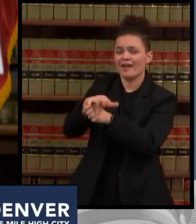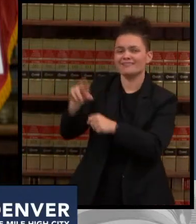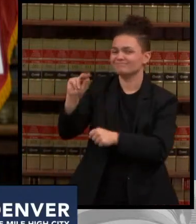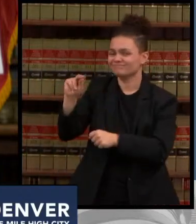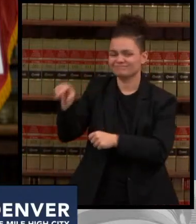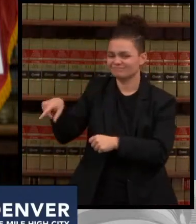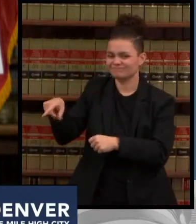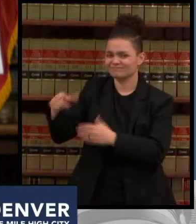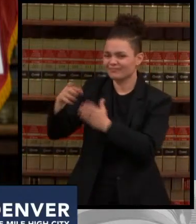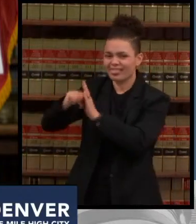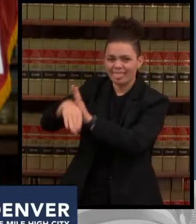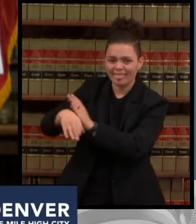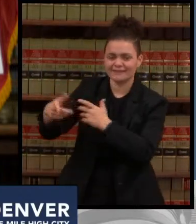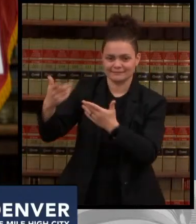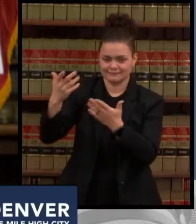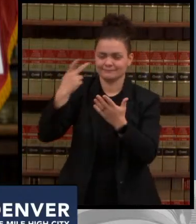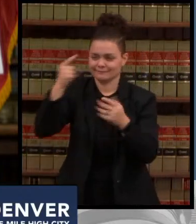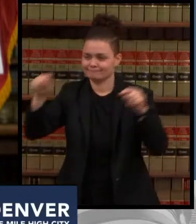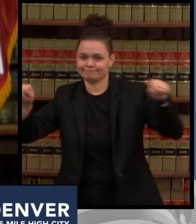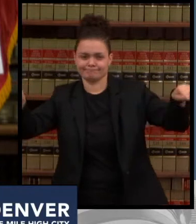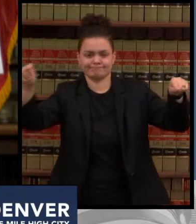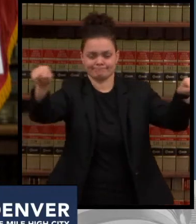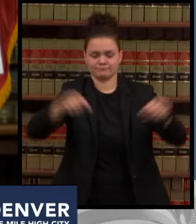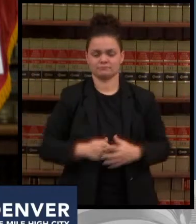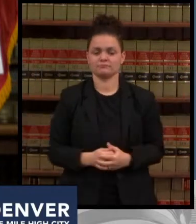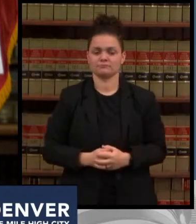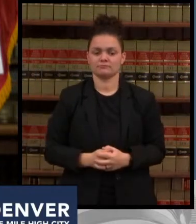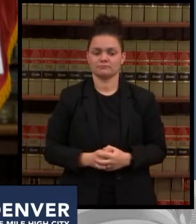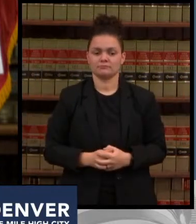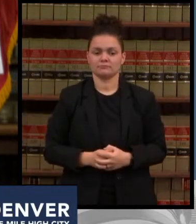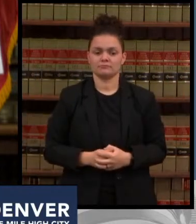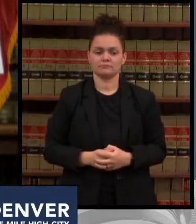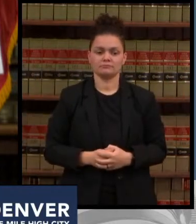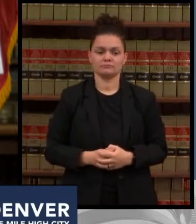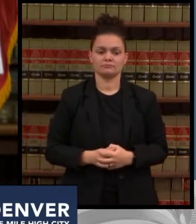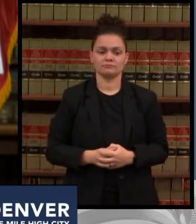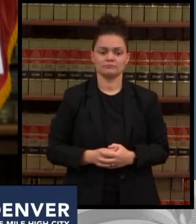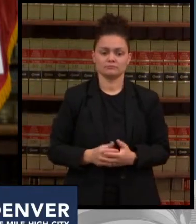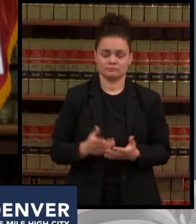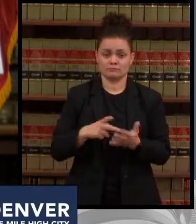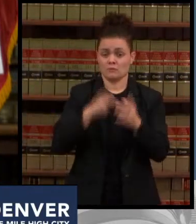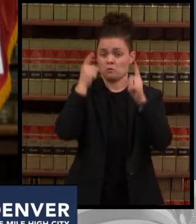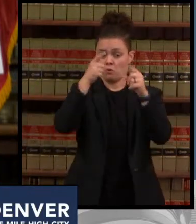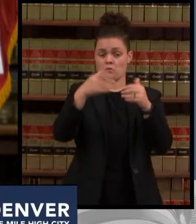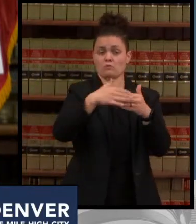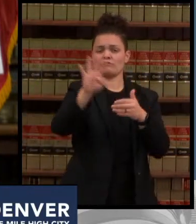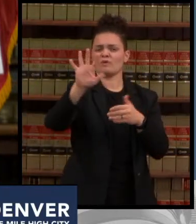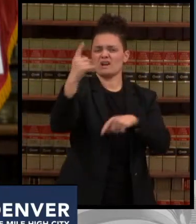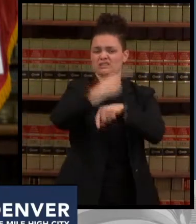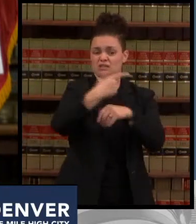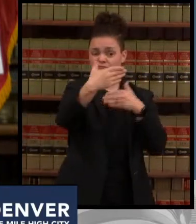to be done to ensure that we get through the next 45 days without having a break in